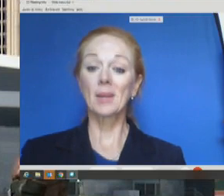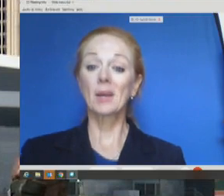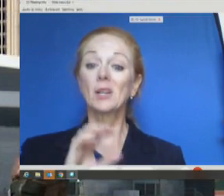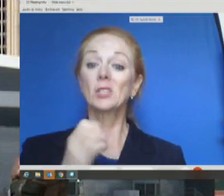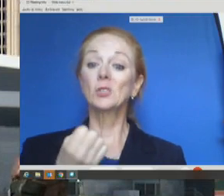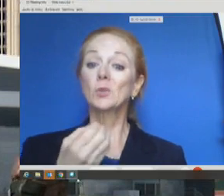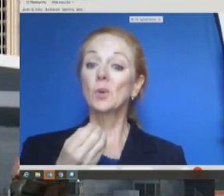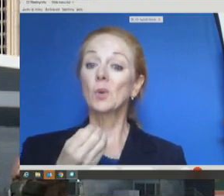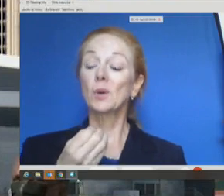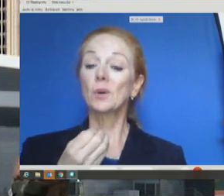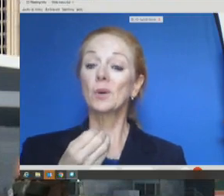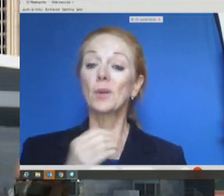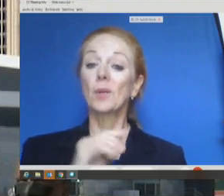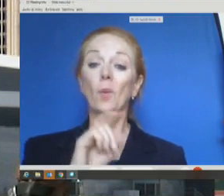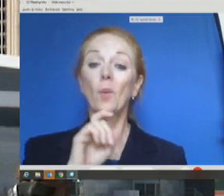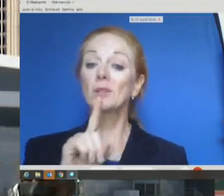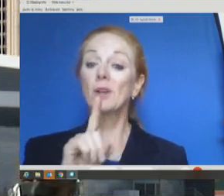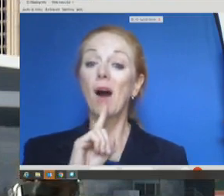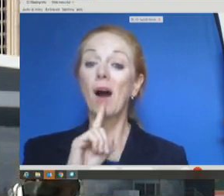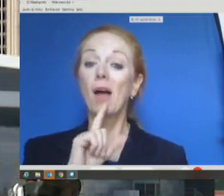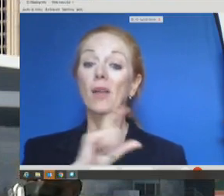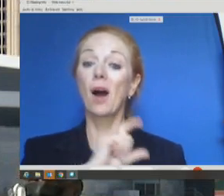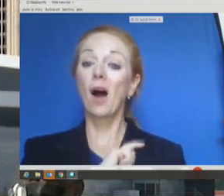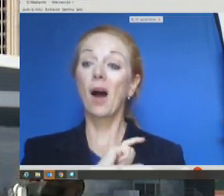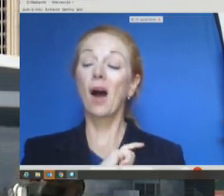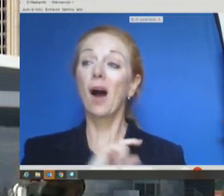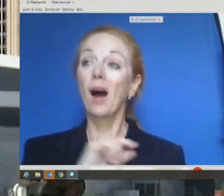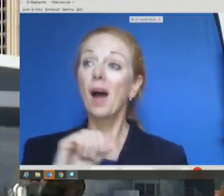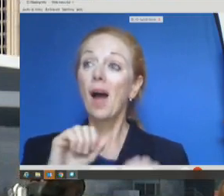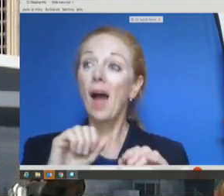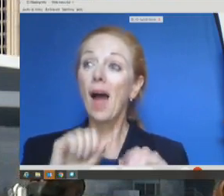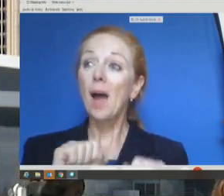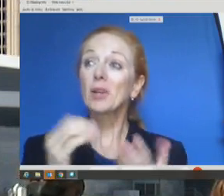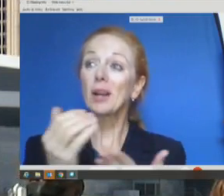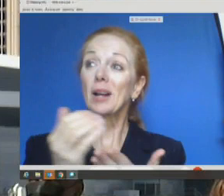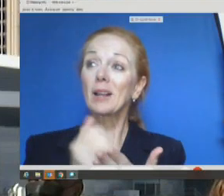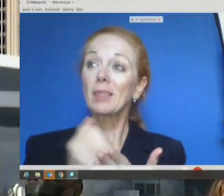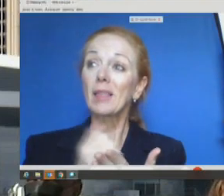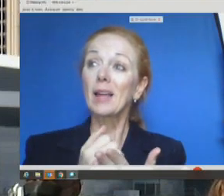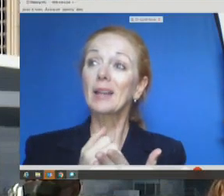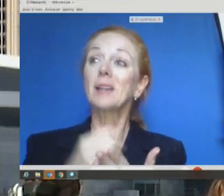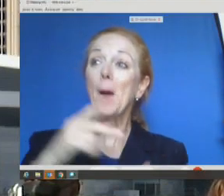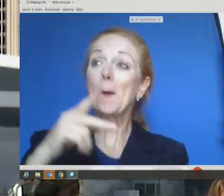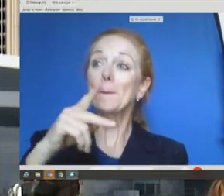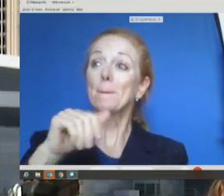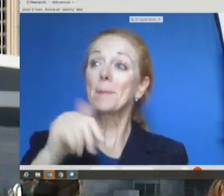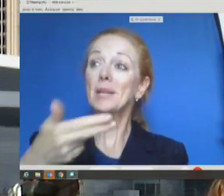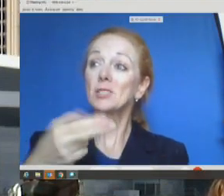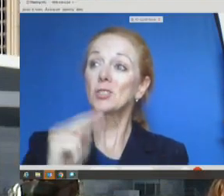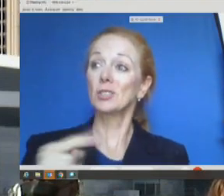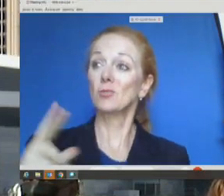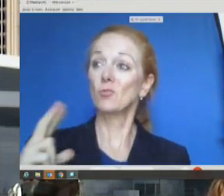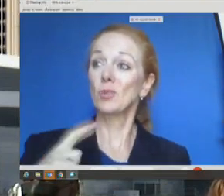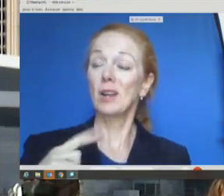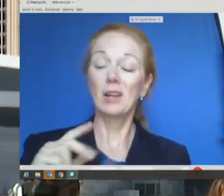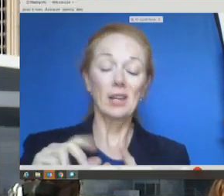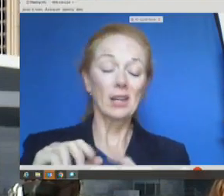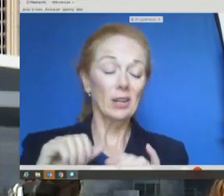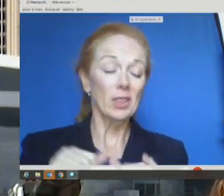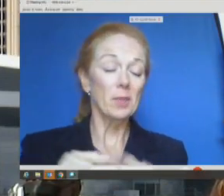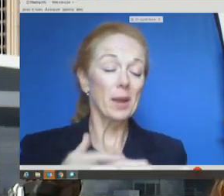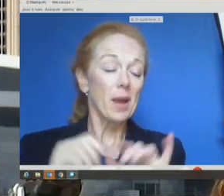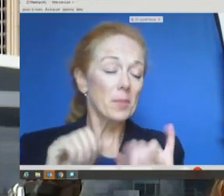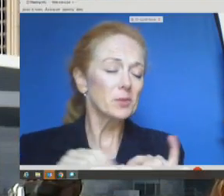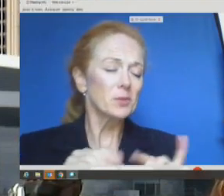They knew him by first and last name. Mr. Easter even knew some of the officers, to my understanding. But